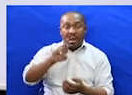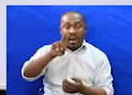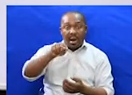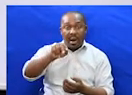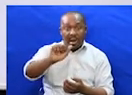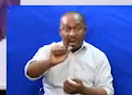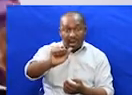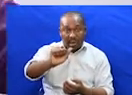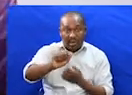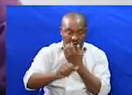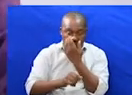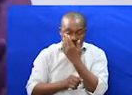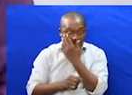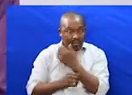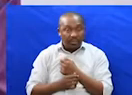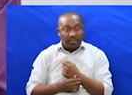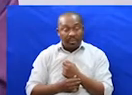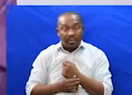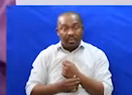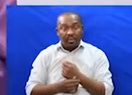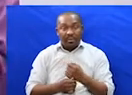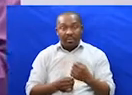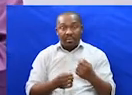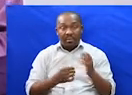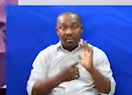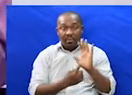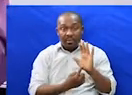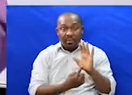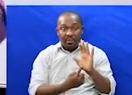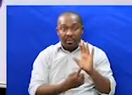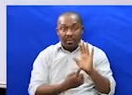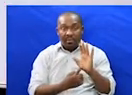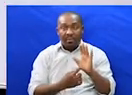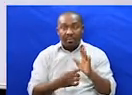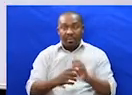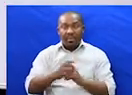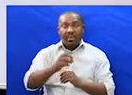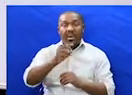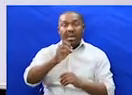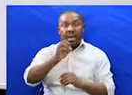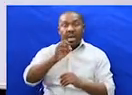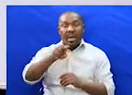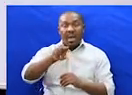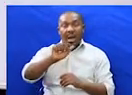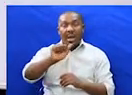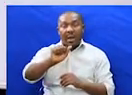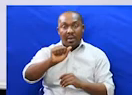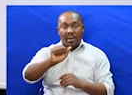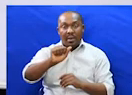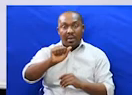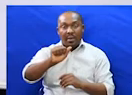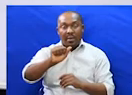RNA. And lastly, our vocabulary or words we are going to use is